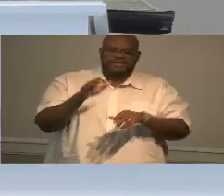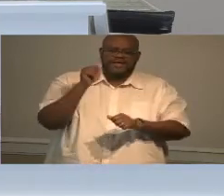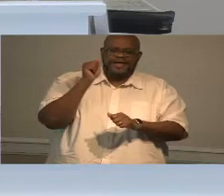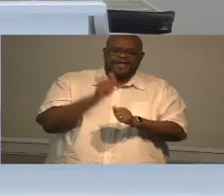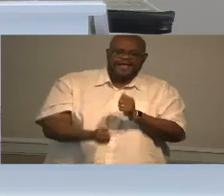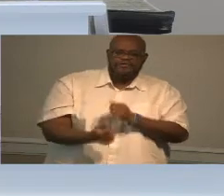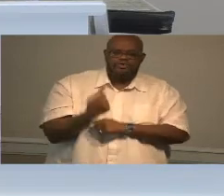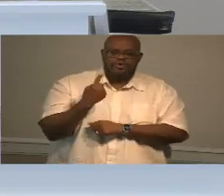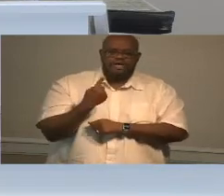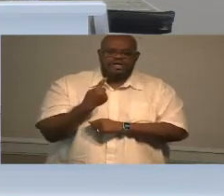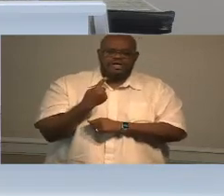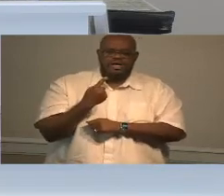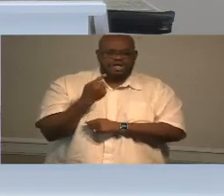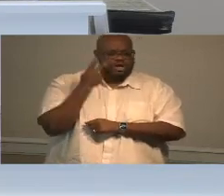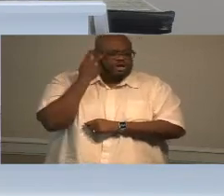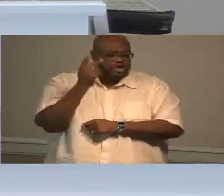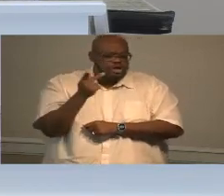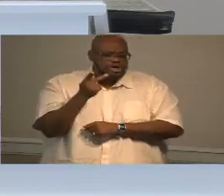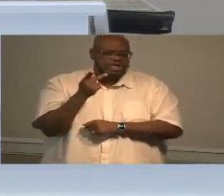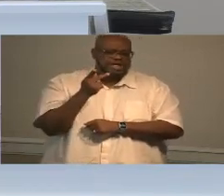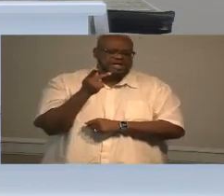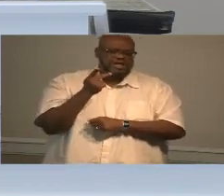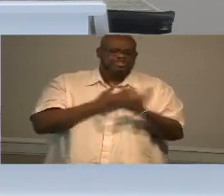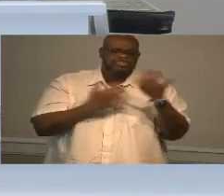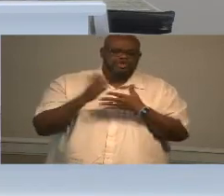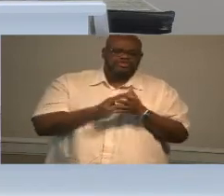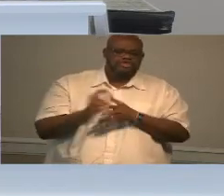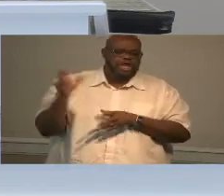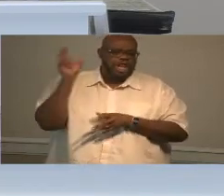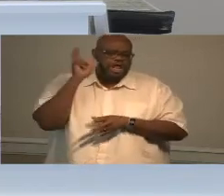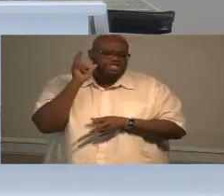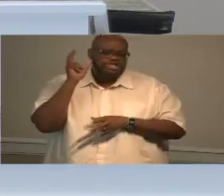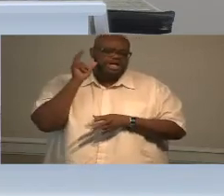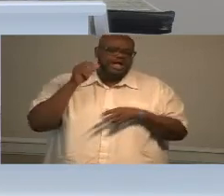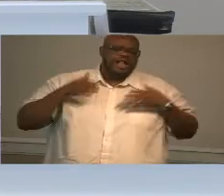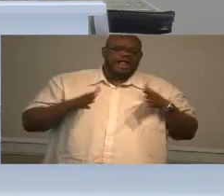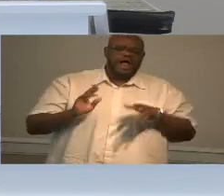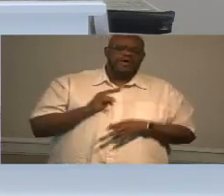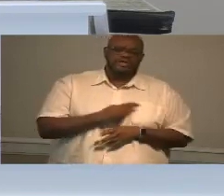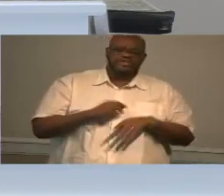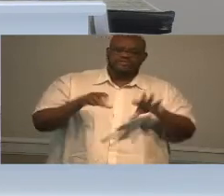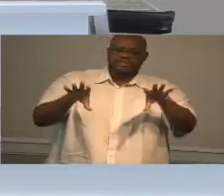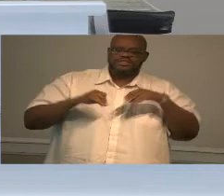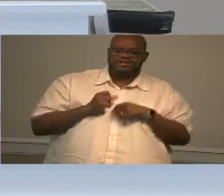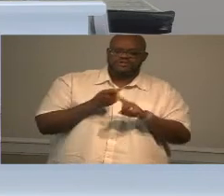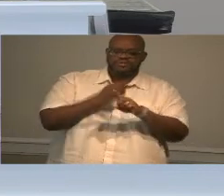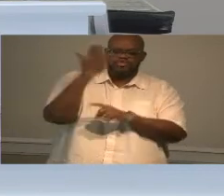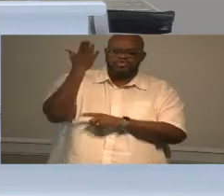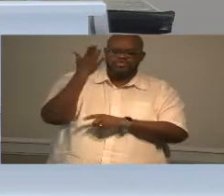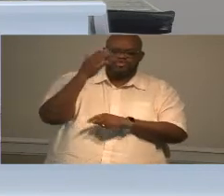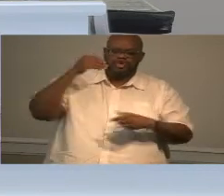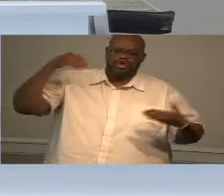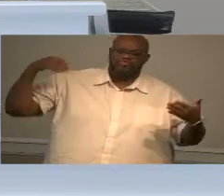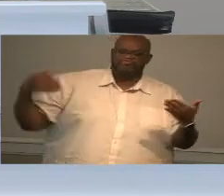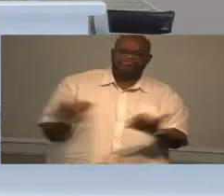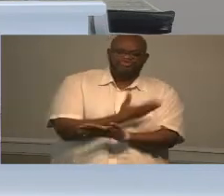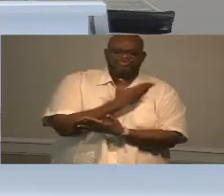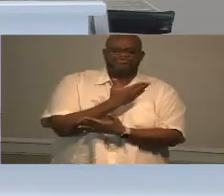everyone watching. Give them what they stand in need of. Let us hear from you afresh and